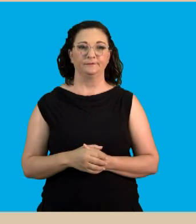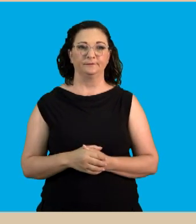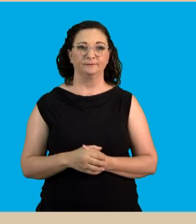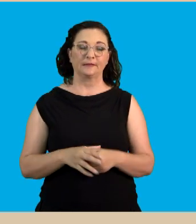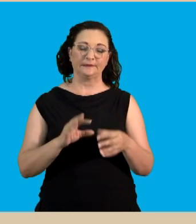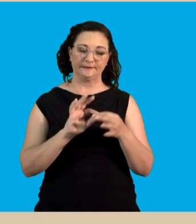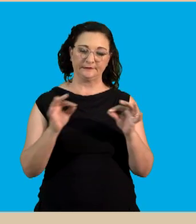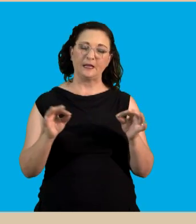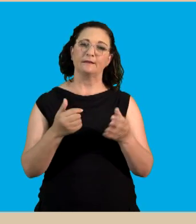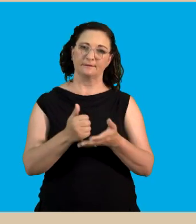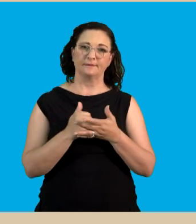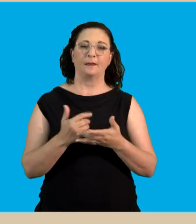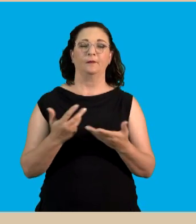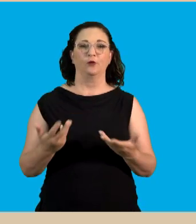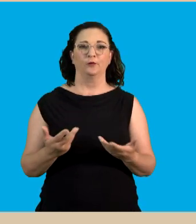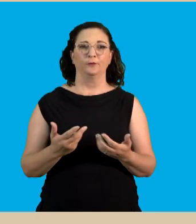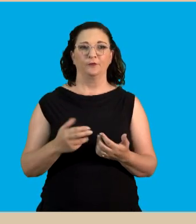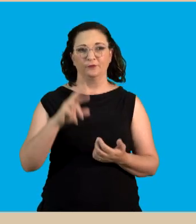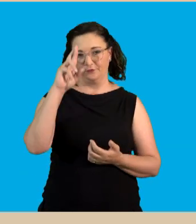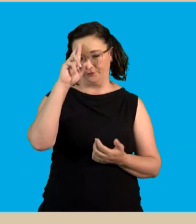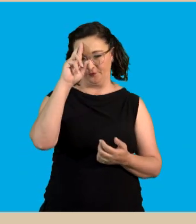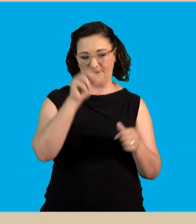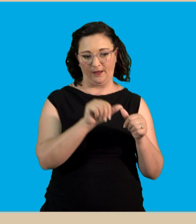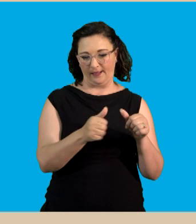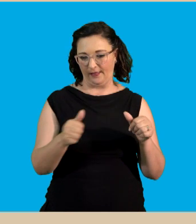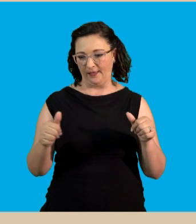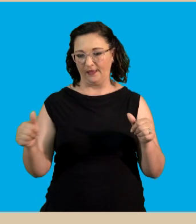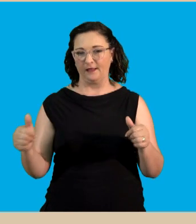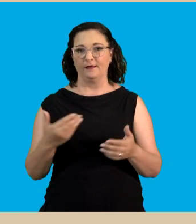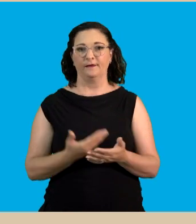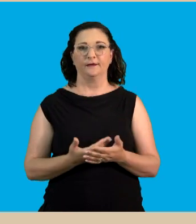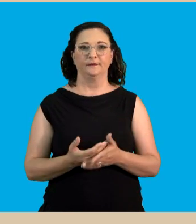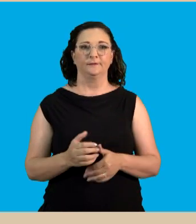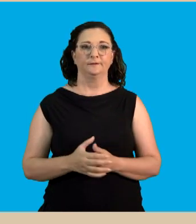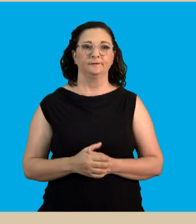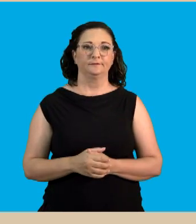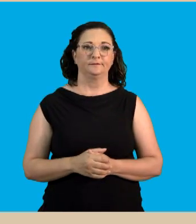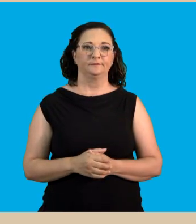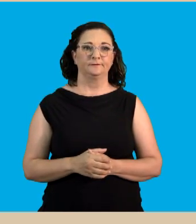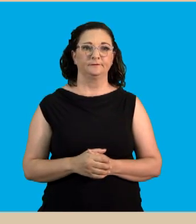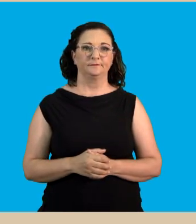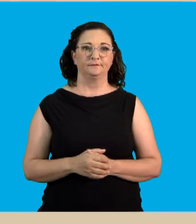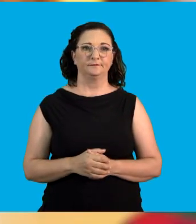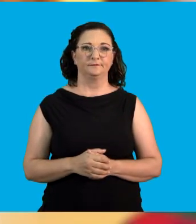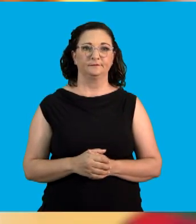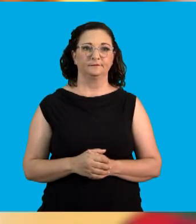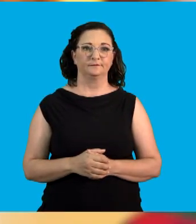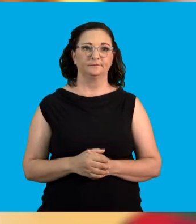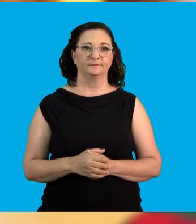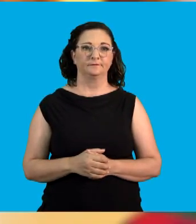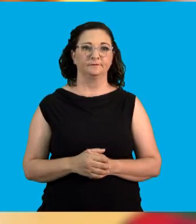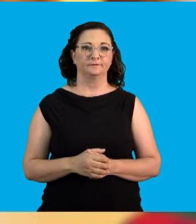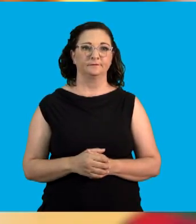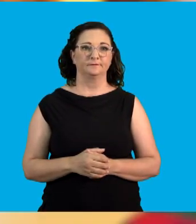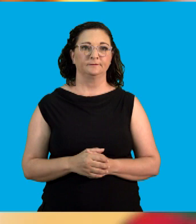And then that's how our sentence help us to label how our planets follow each other from the sun.